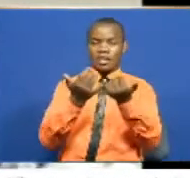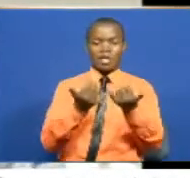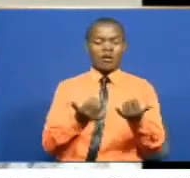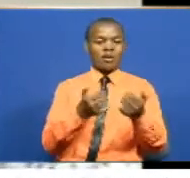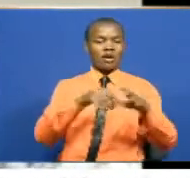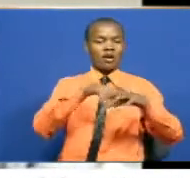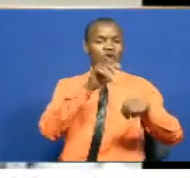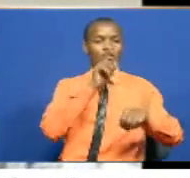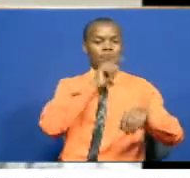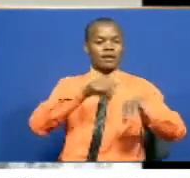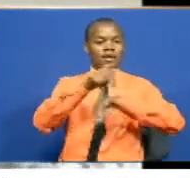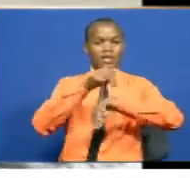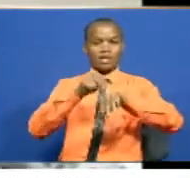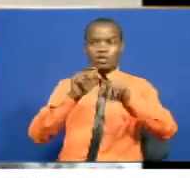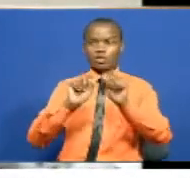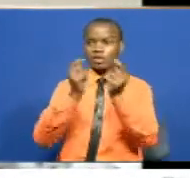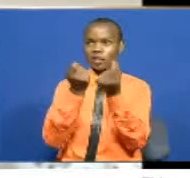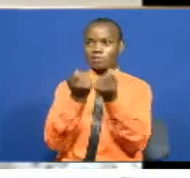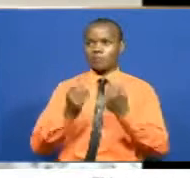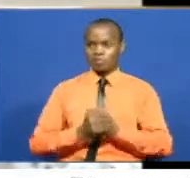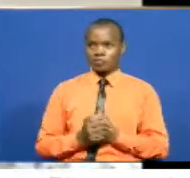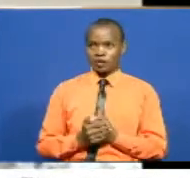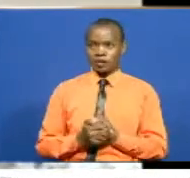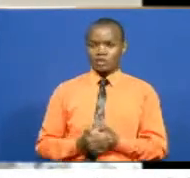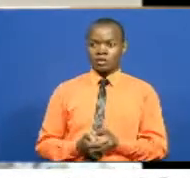the national team. Now the team